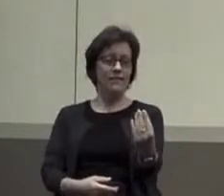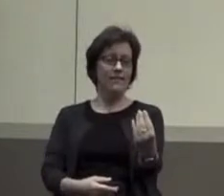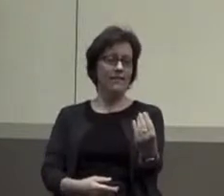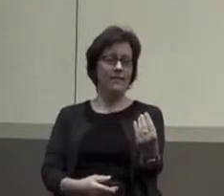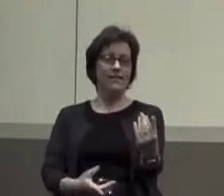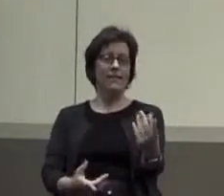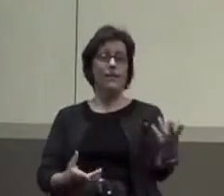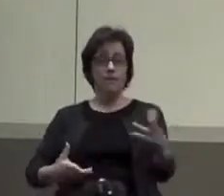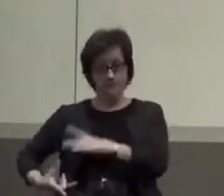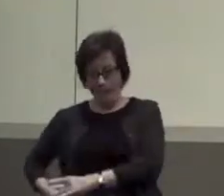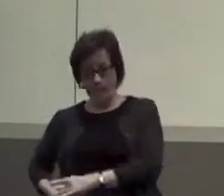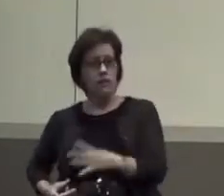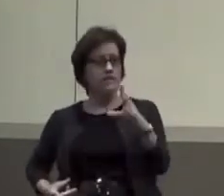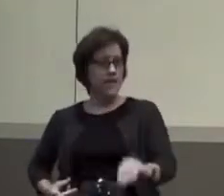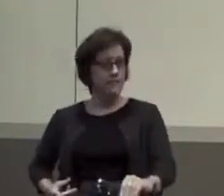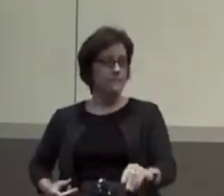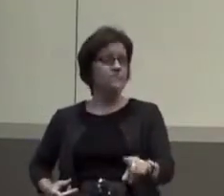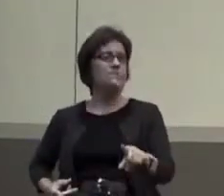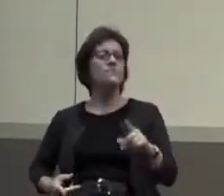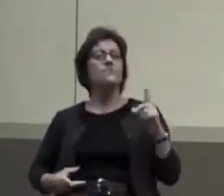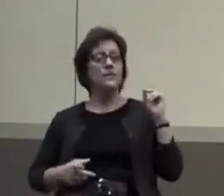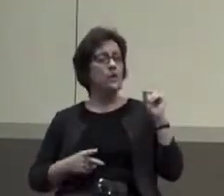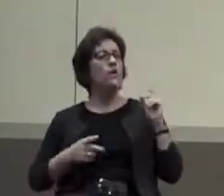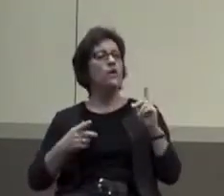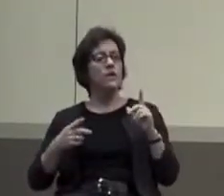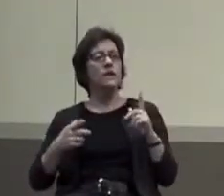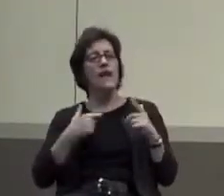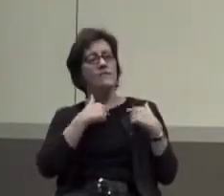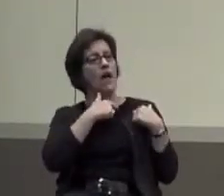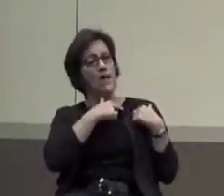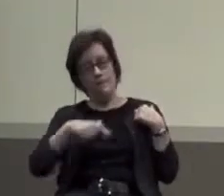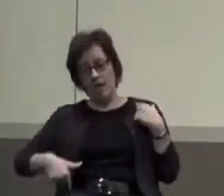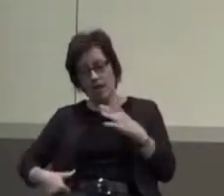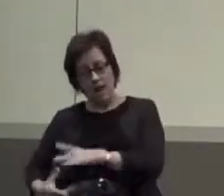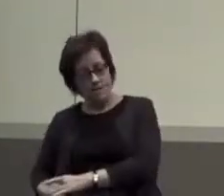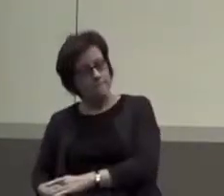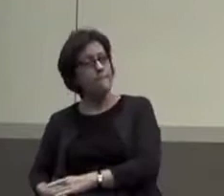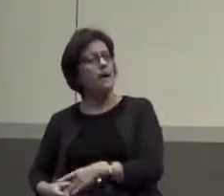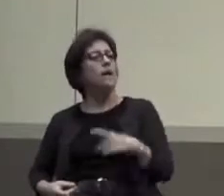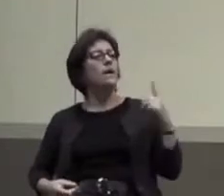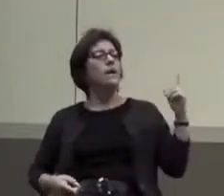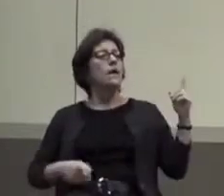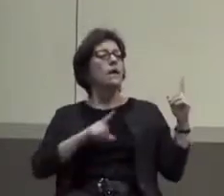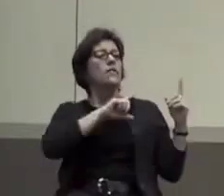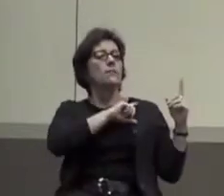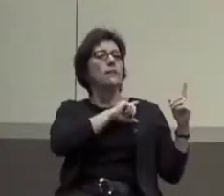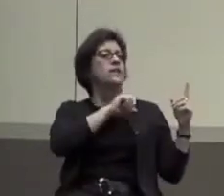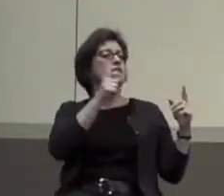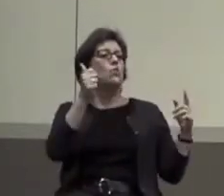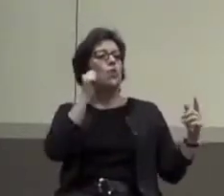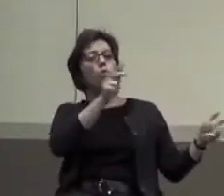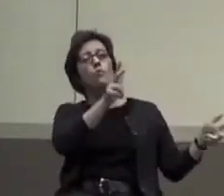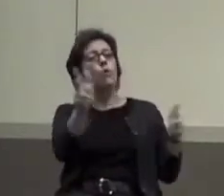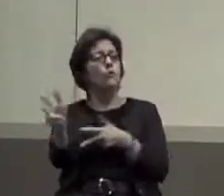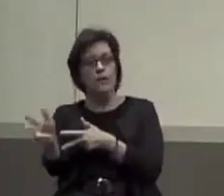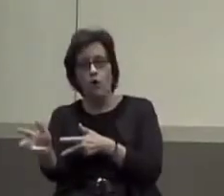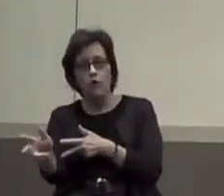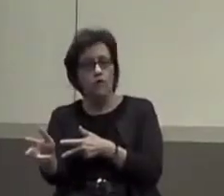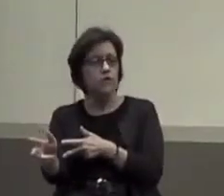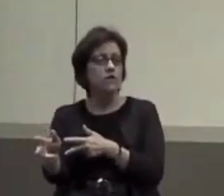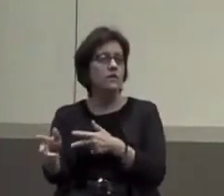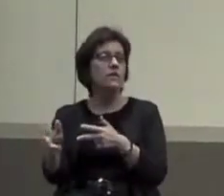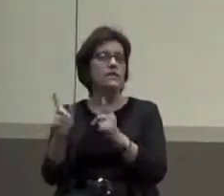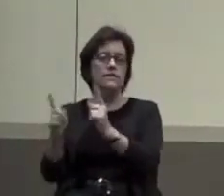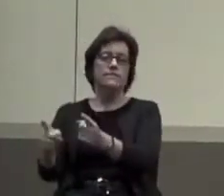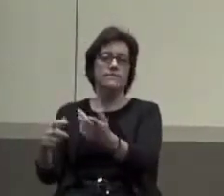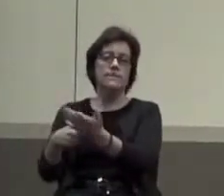I buckle up, police are not going to pull me over. So I'm avoiding that behavior or avoiding that consequence,